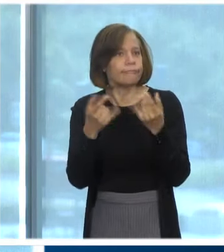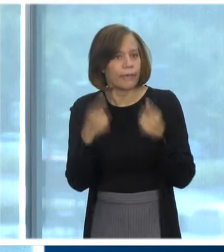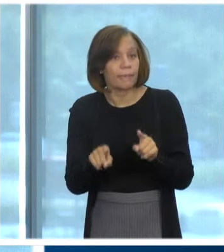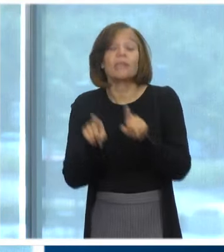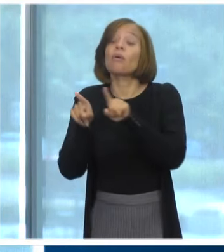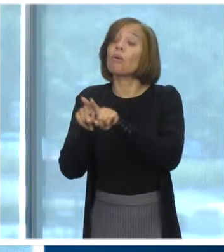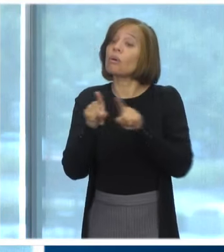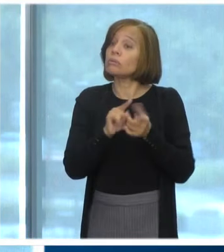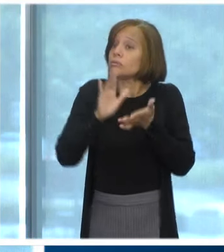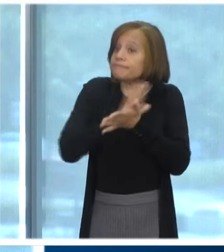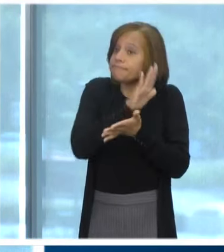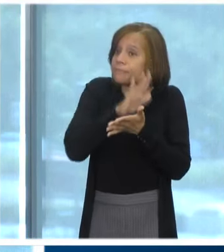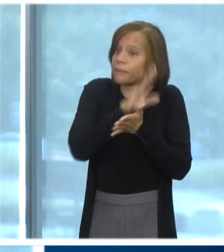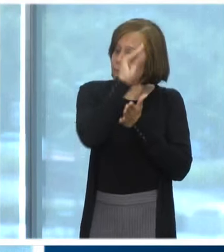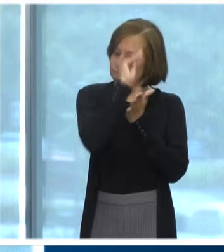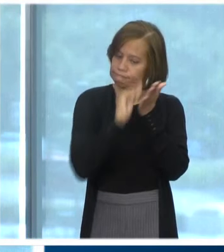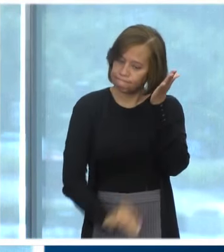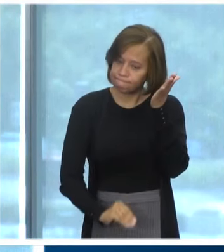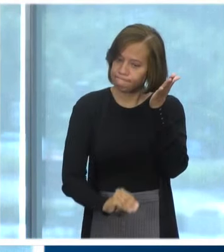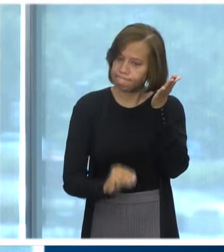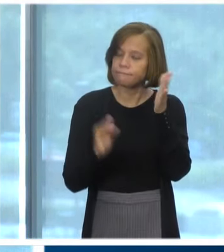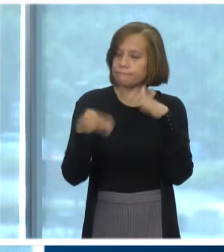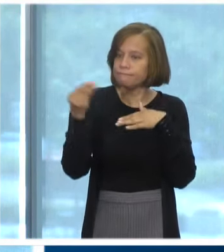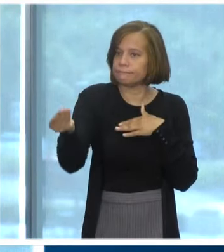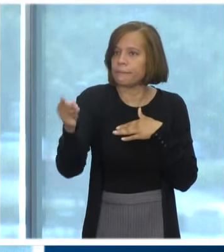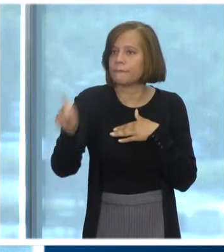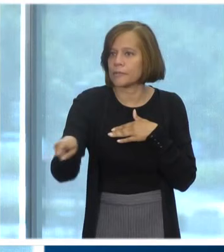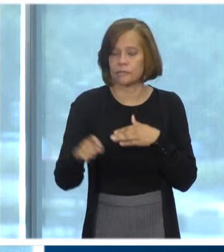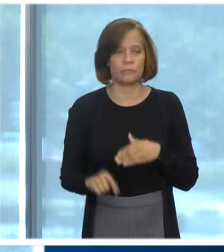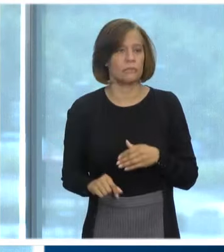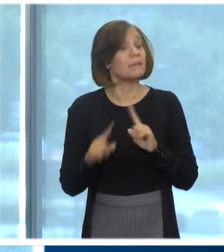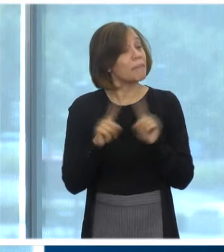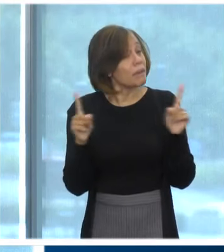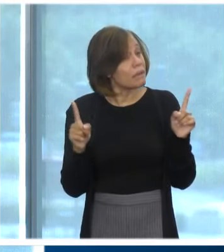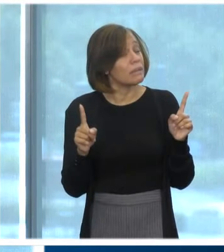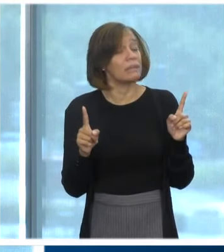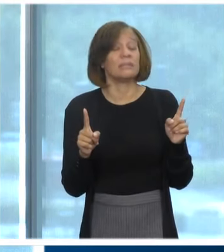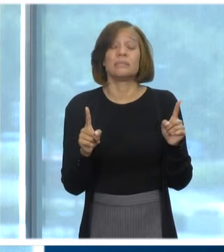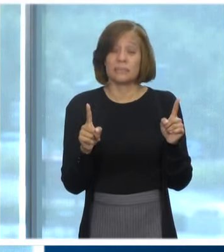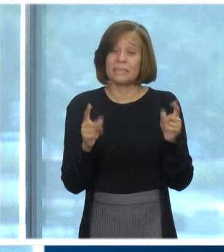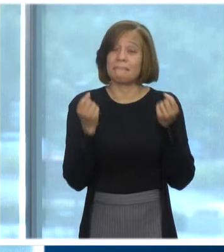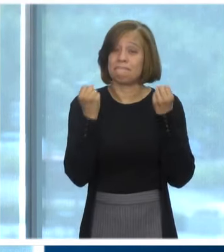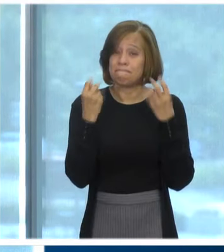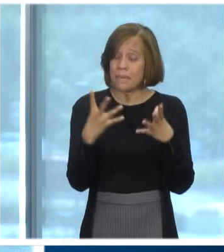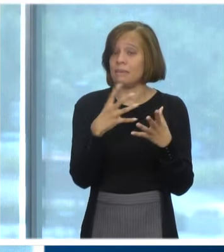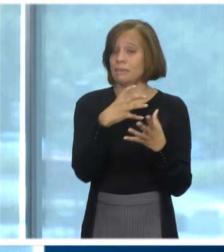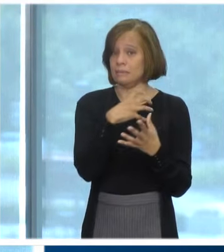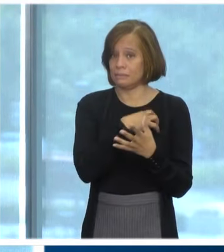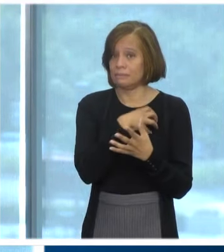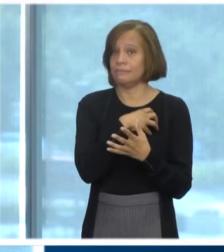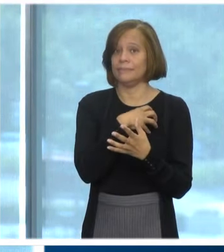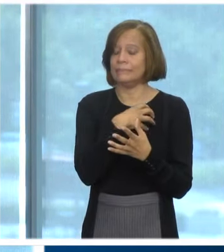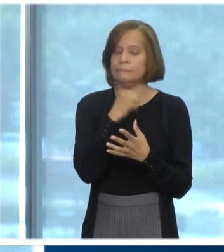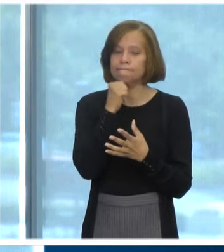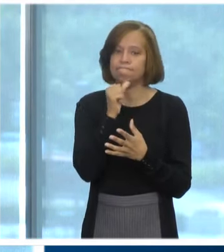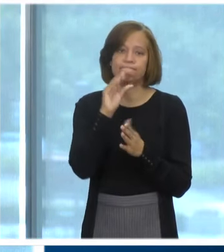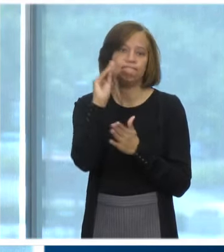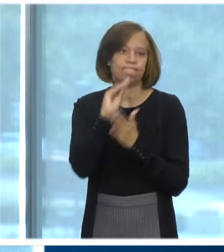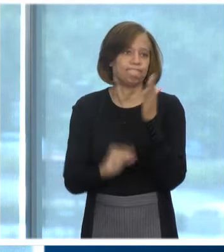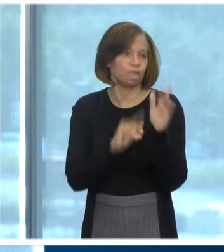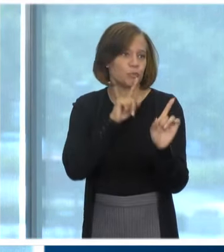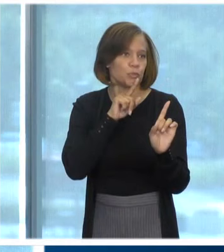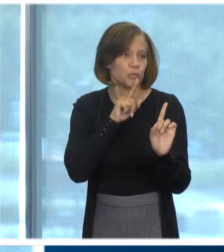use of force report. However, many officers, particularly over the first weekend of protests in May,